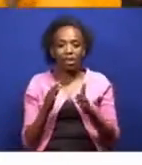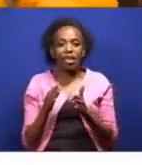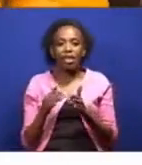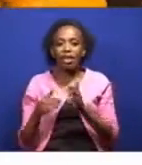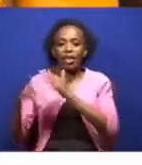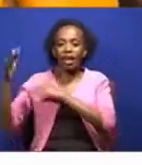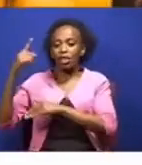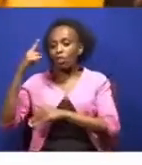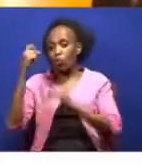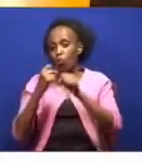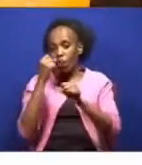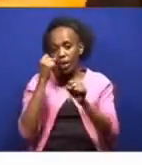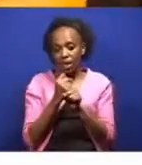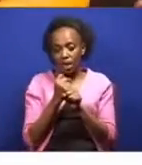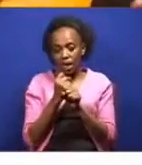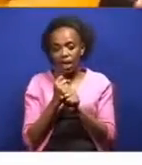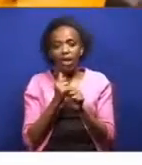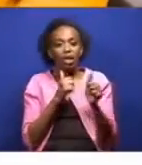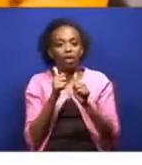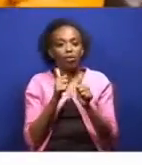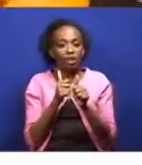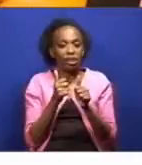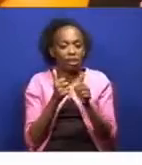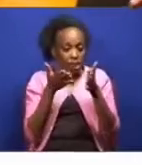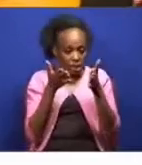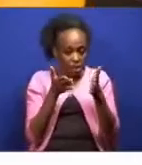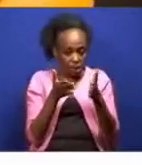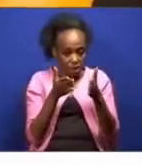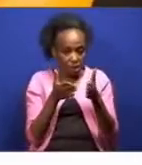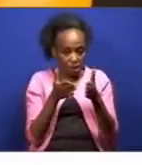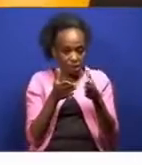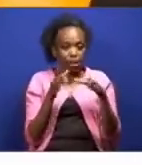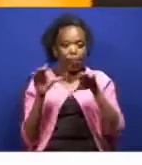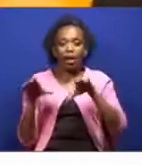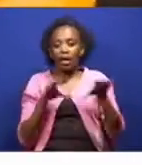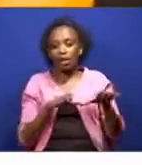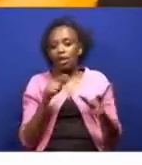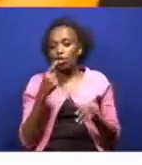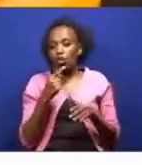1 year, and which are these oil marketers by name?